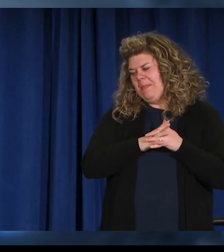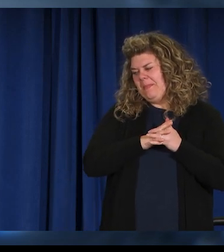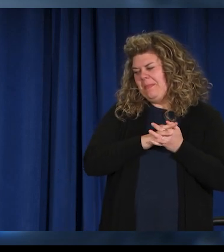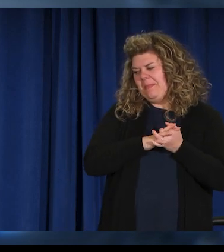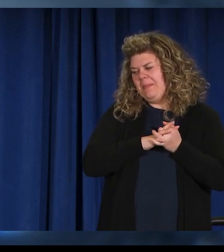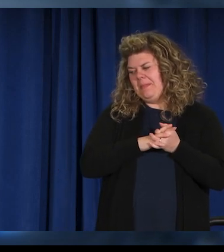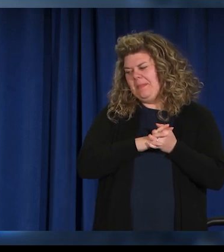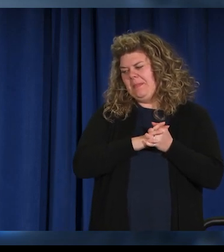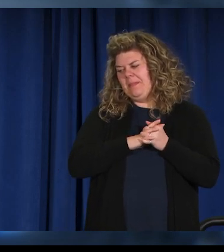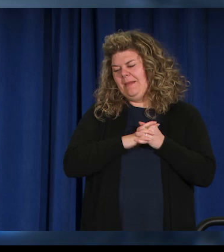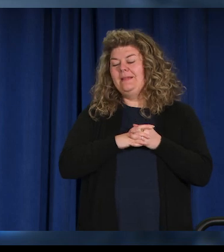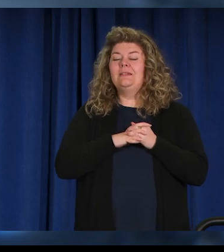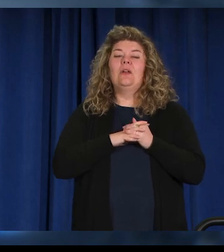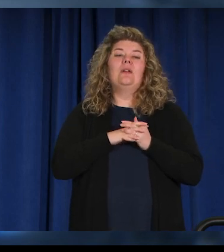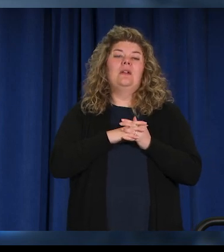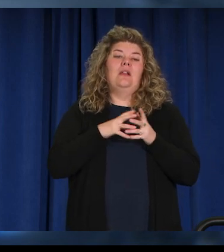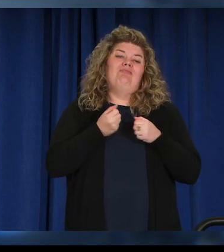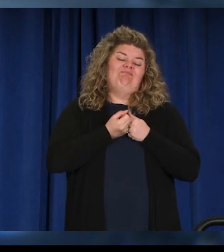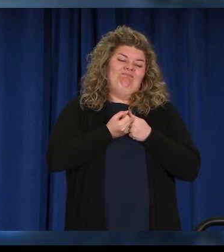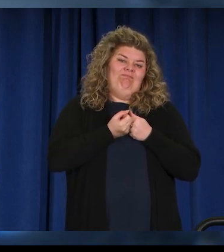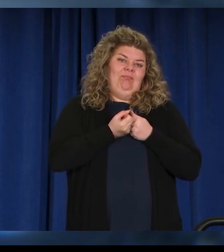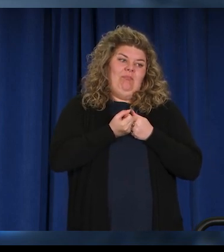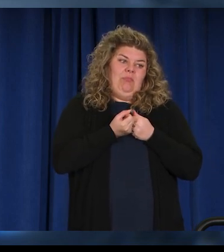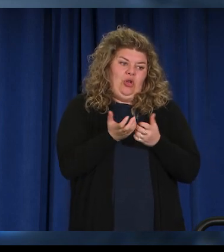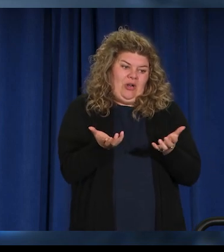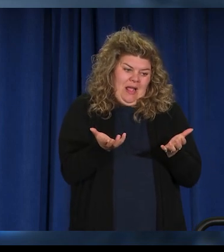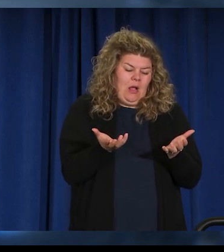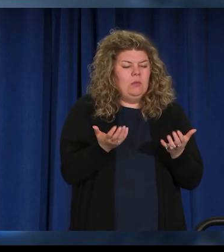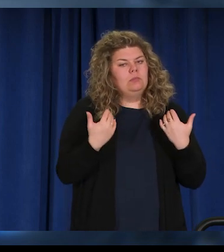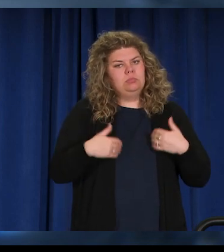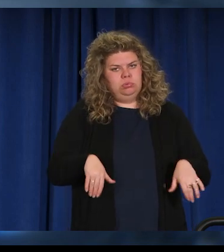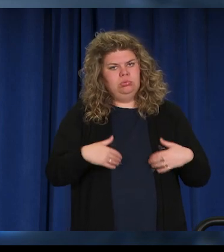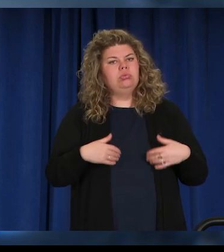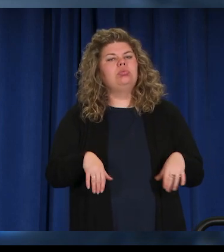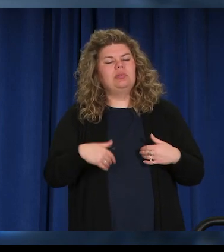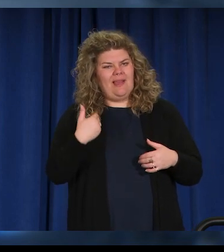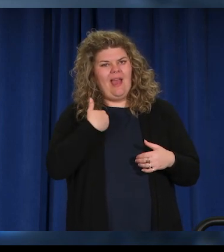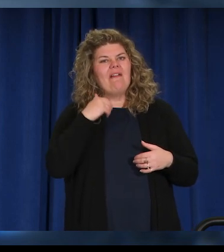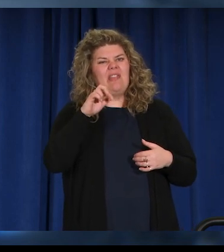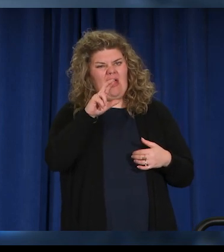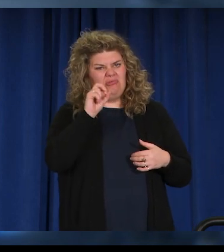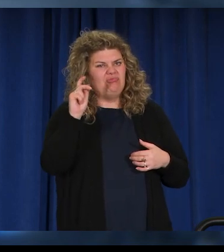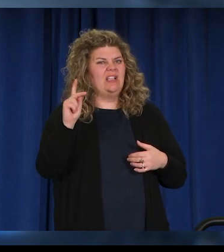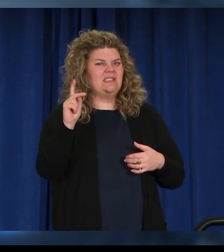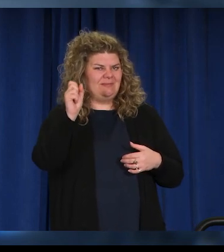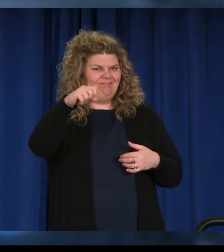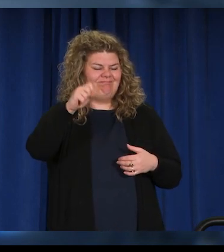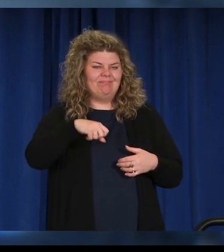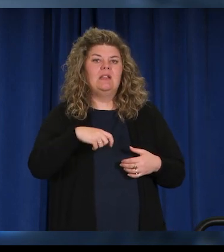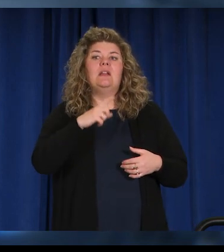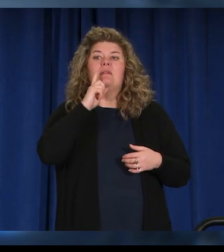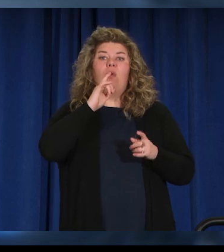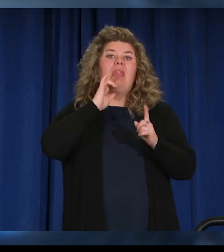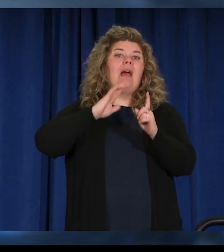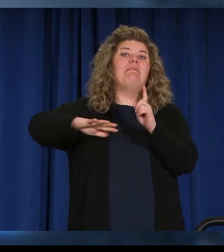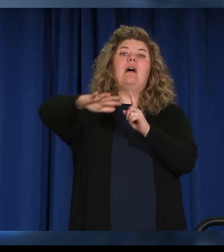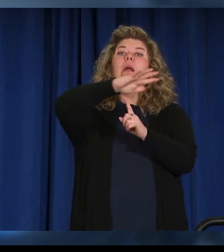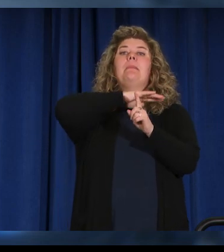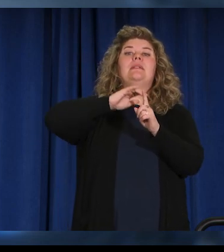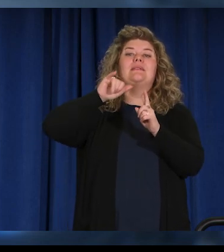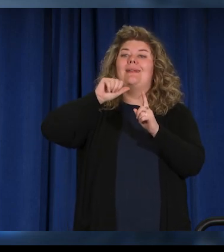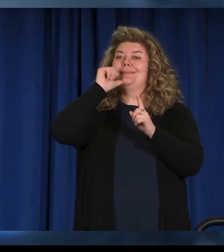Okay, so risk for burnout. We want to bring attention to the increased risk of burnout for minority neurotypes in environments that are not designed for